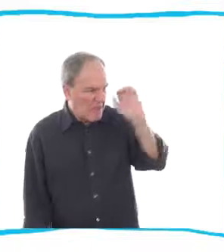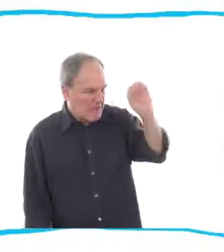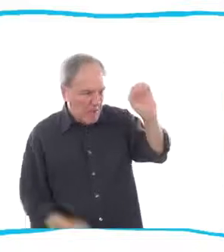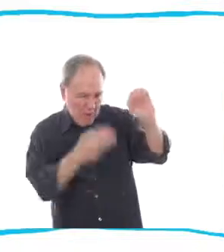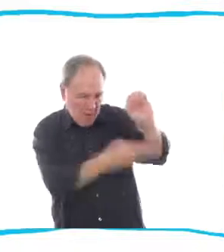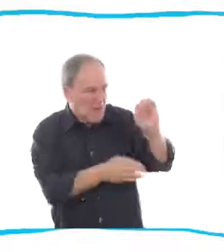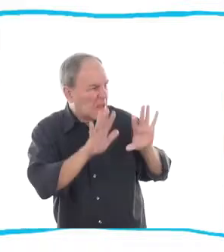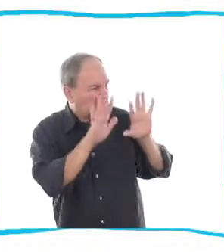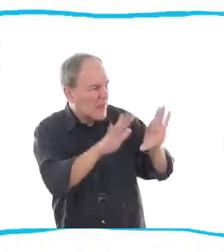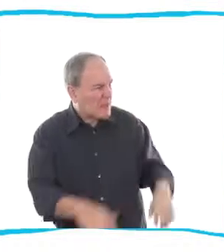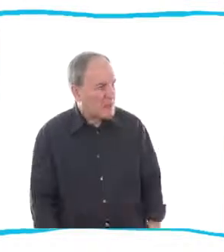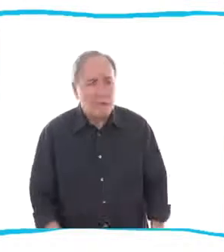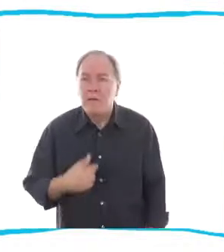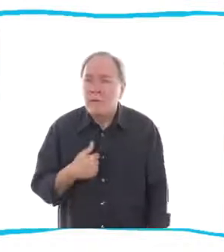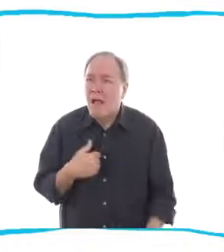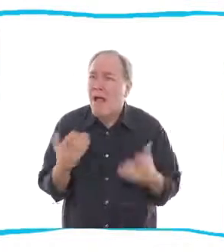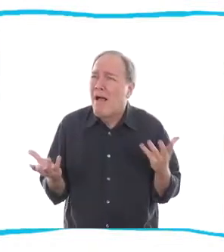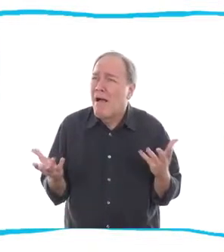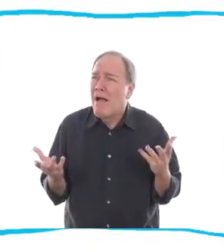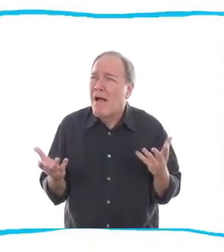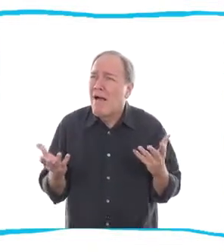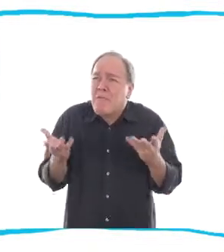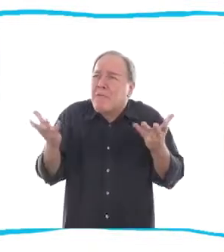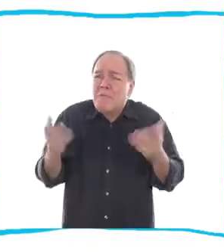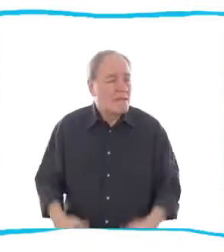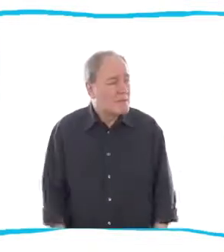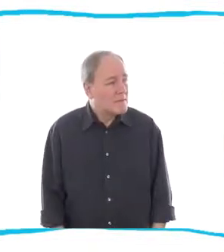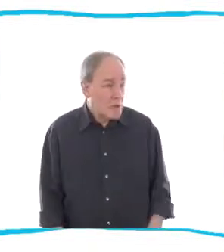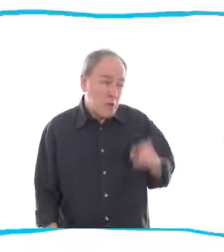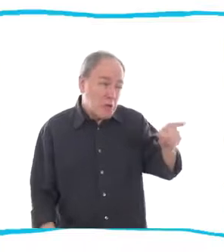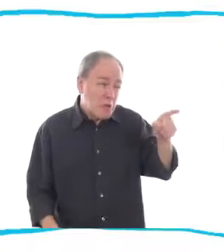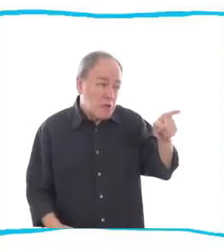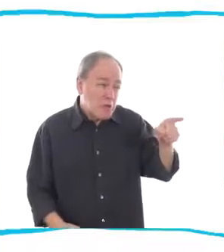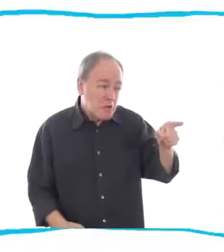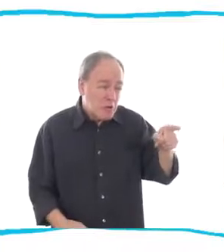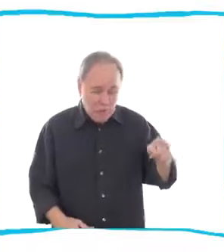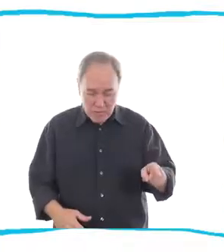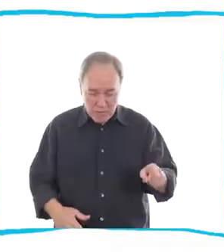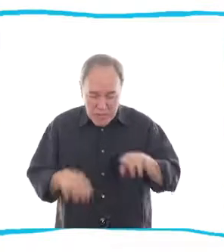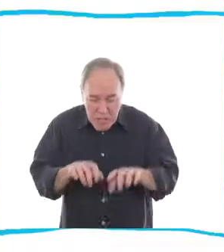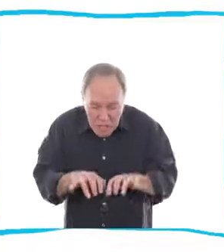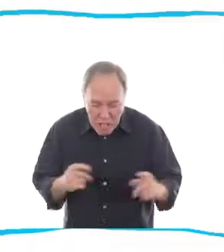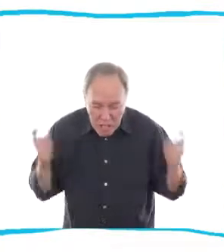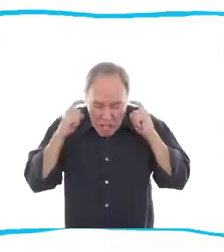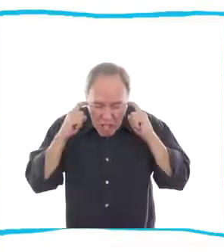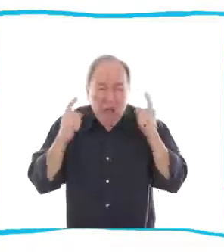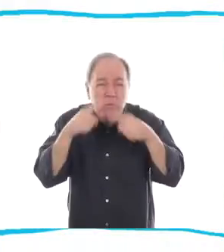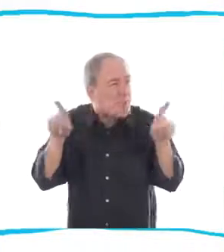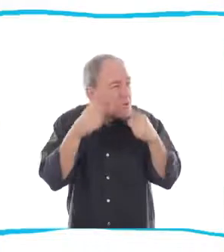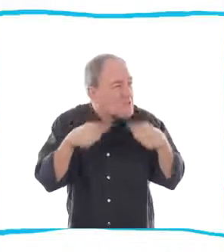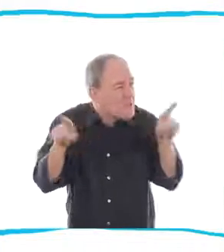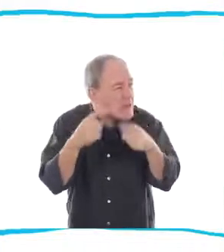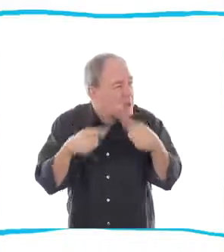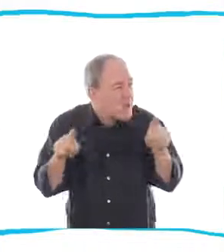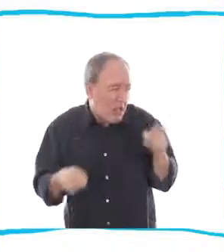participation, and I was actually shocked. When I asked him the reason, he was like, well, you don't listen to what I say in the classroom. You always have your